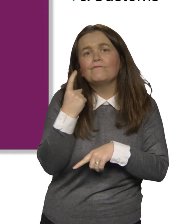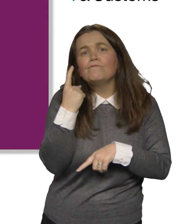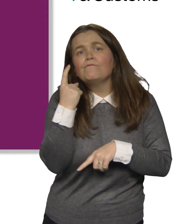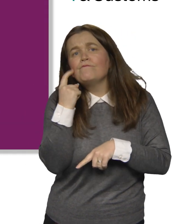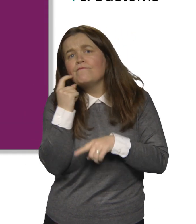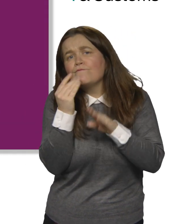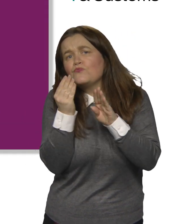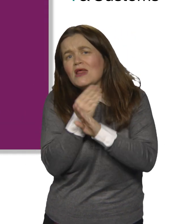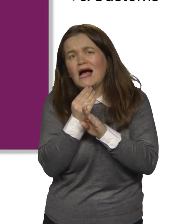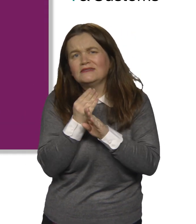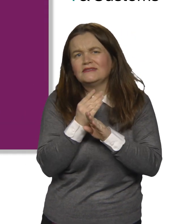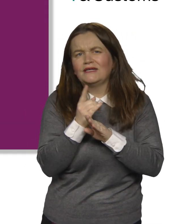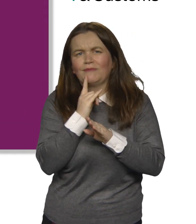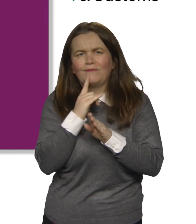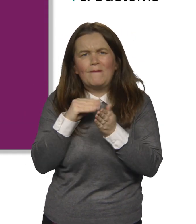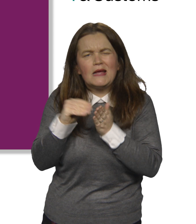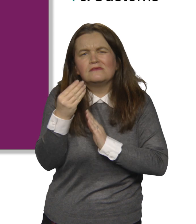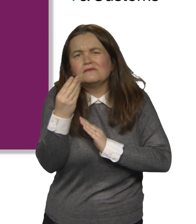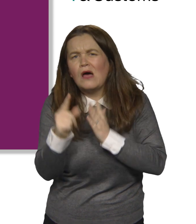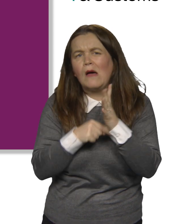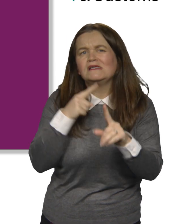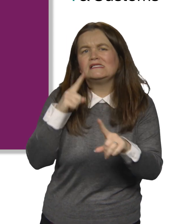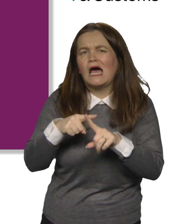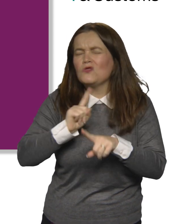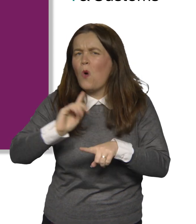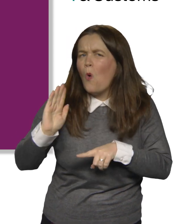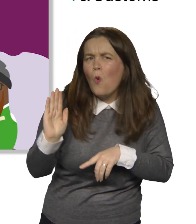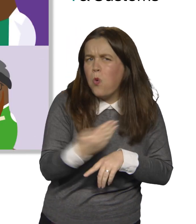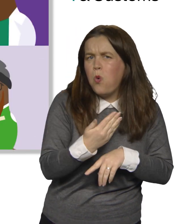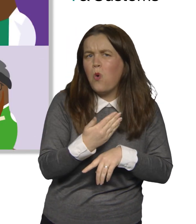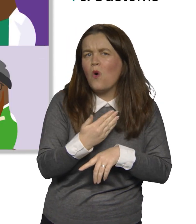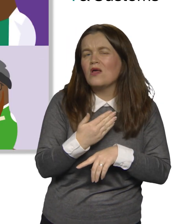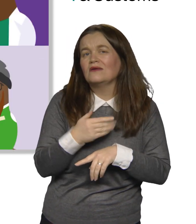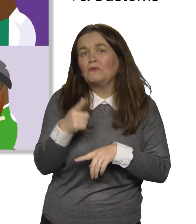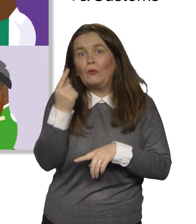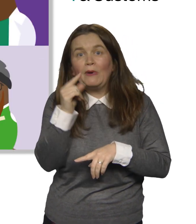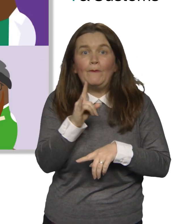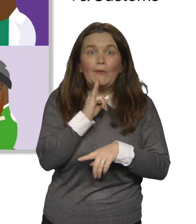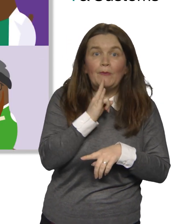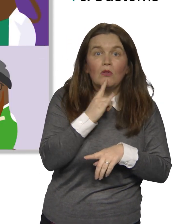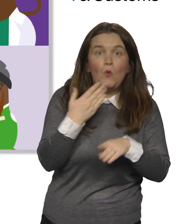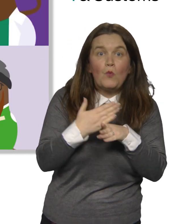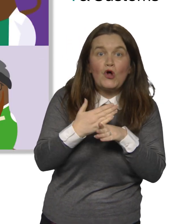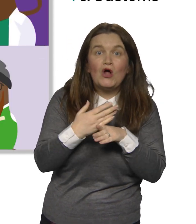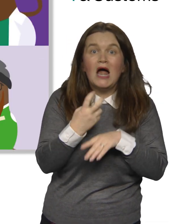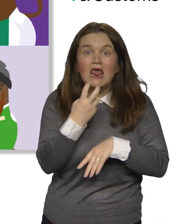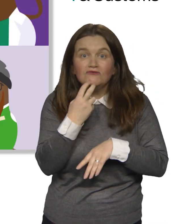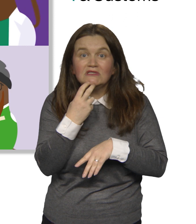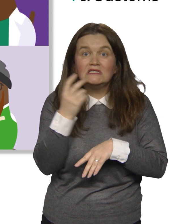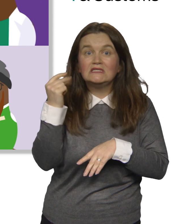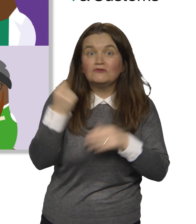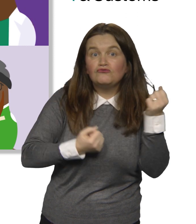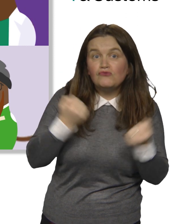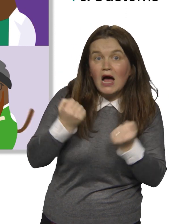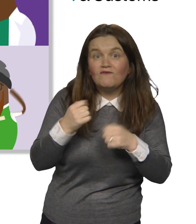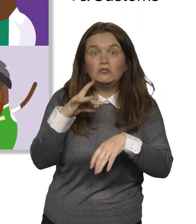Moonlighters are people who pay tax on some, but not all of their earnings. They could be electricians, taxi drivers, doctors,